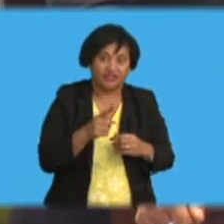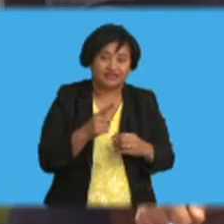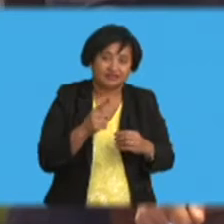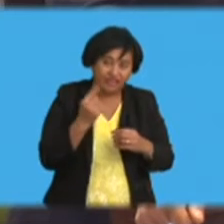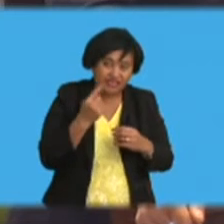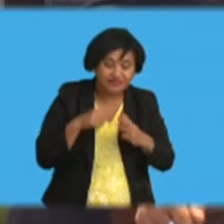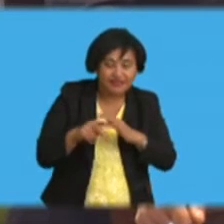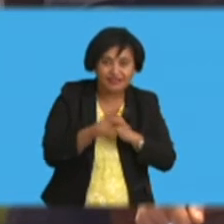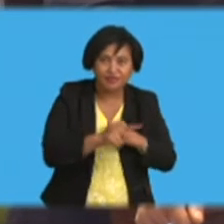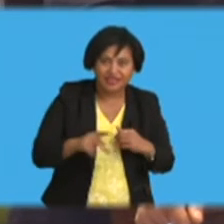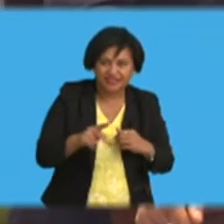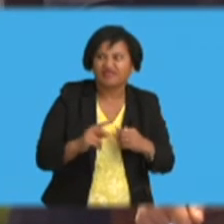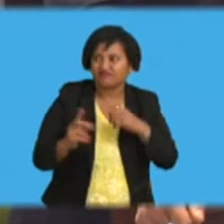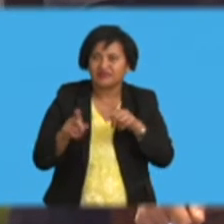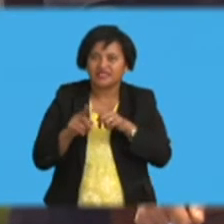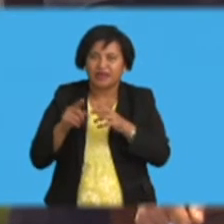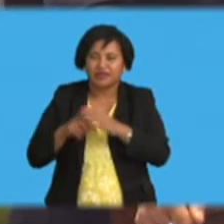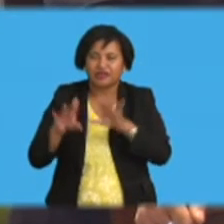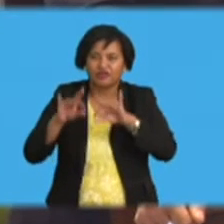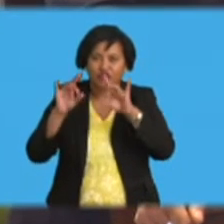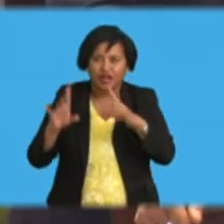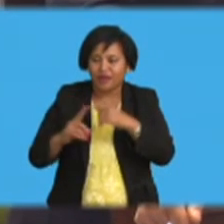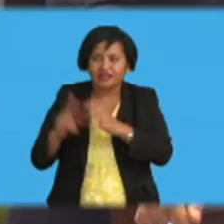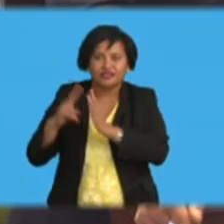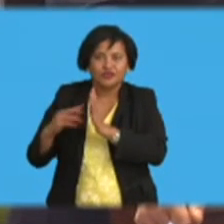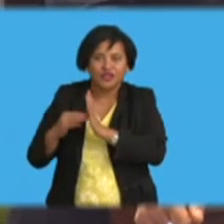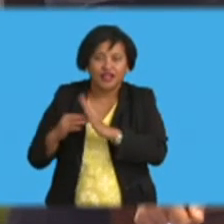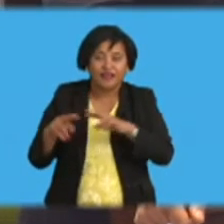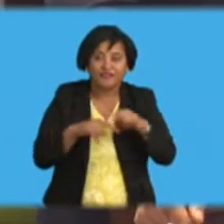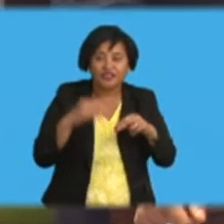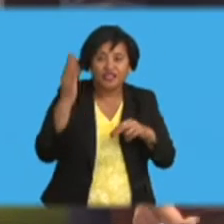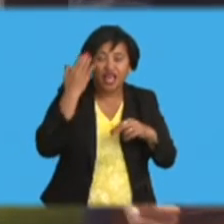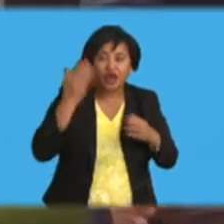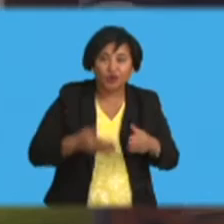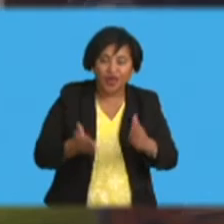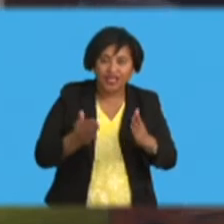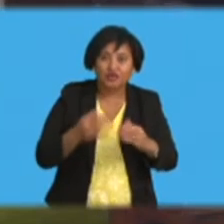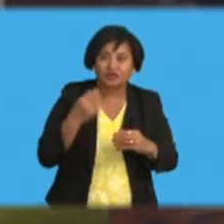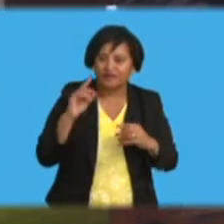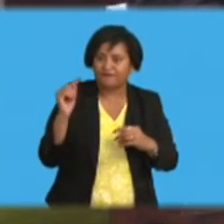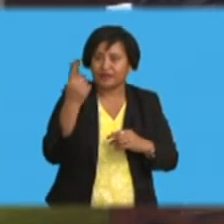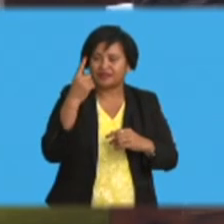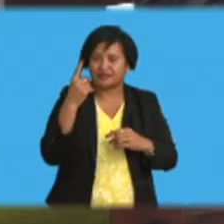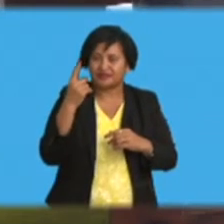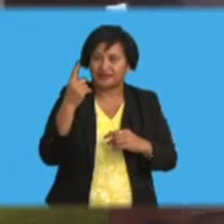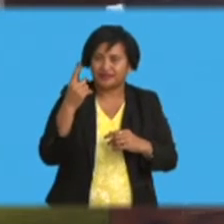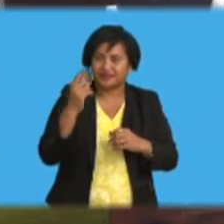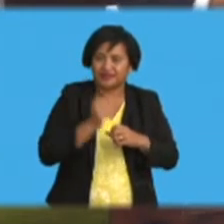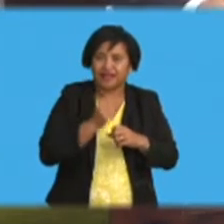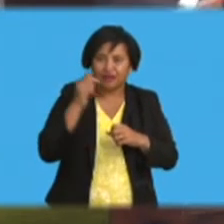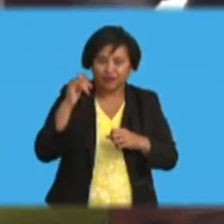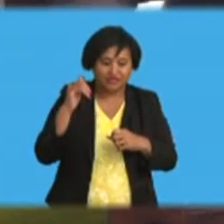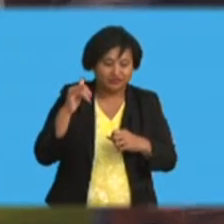including Australia and New Zealand. Fiji Airways will be the first to fly the 737 MAX 8s commercially to airports like